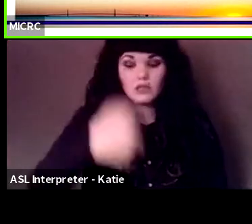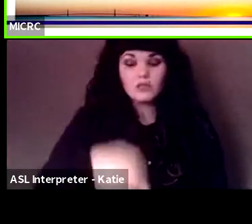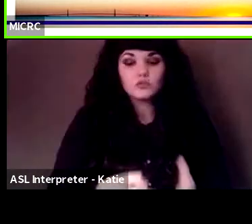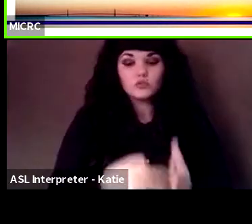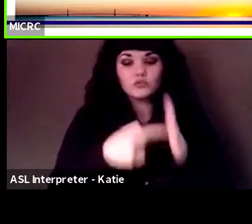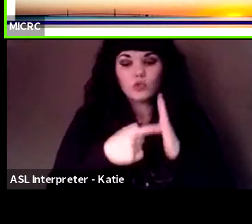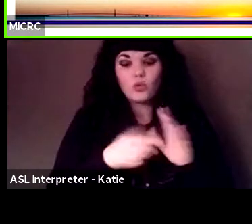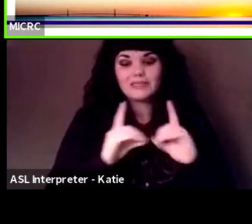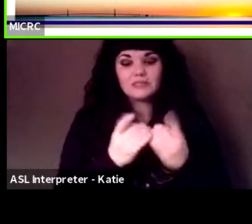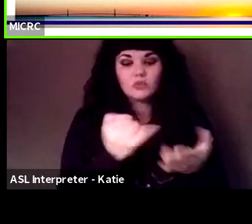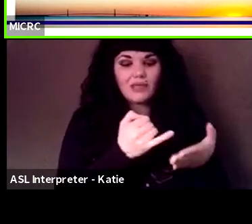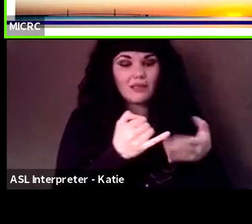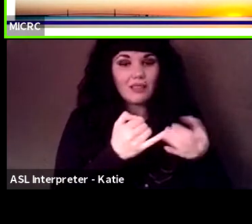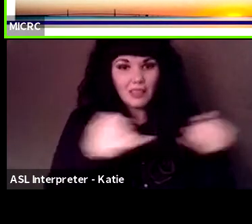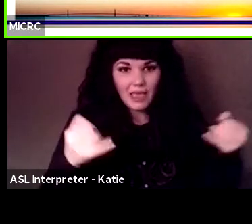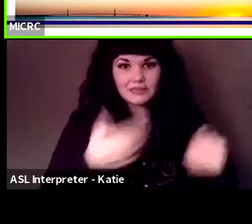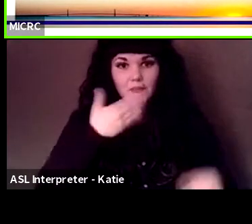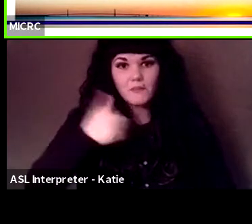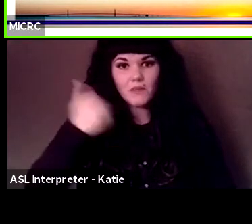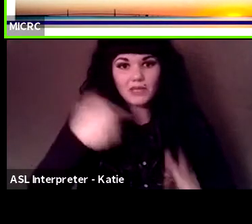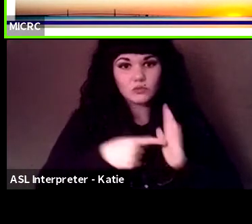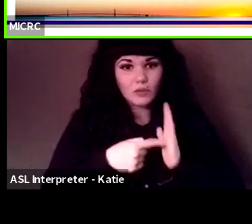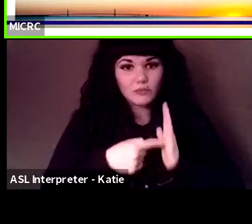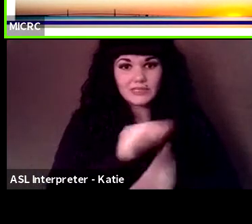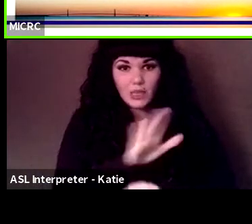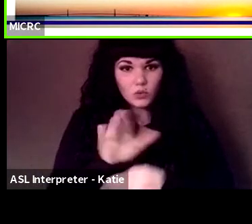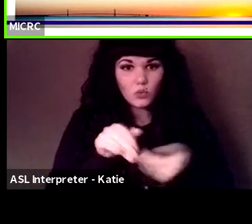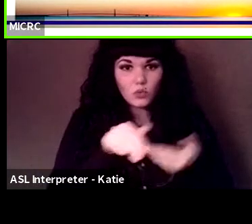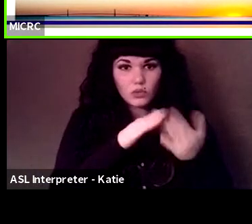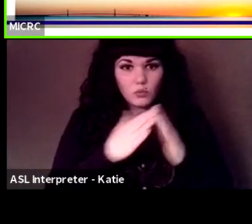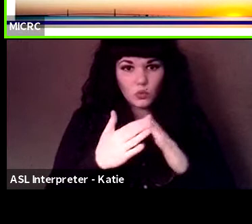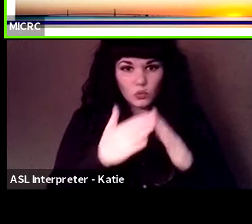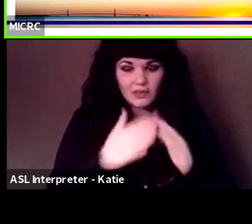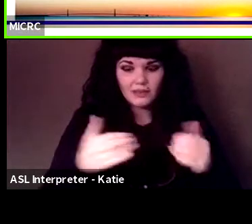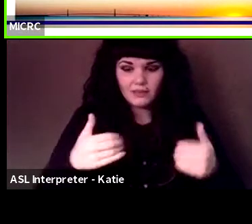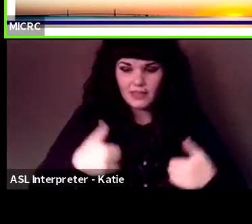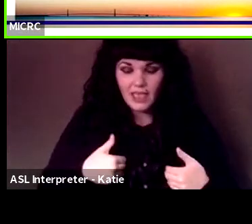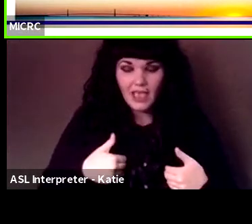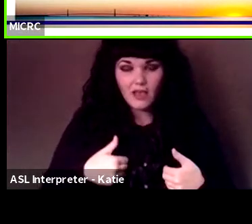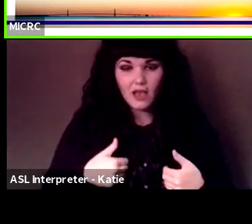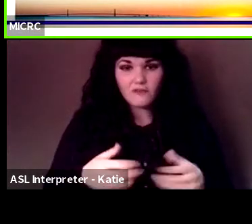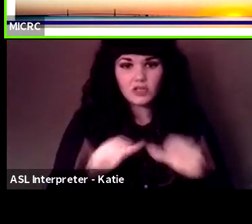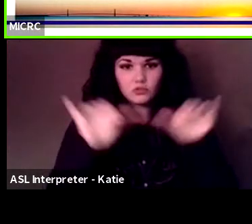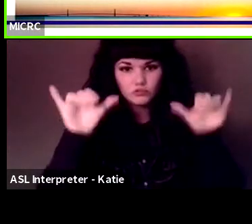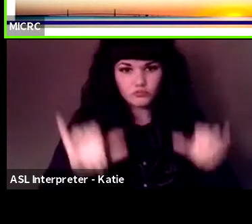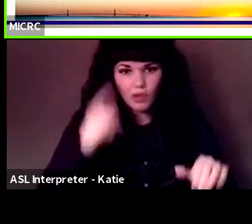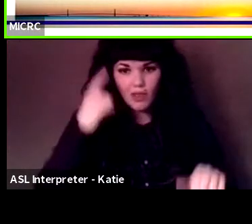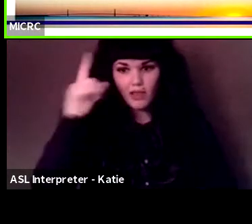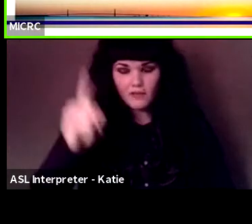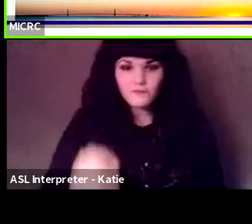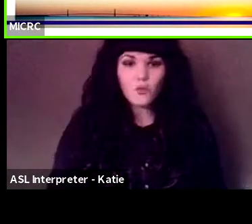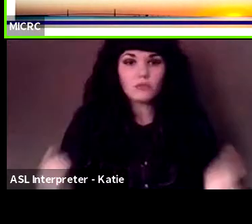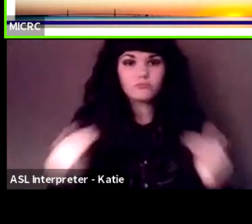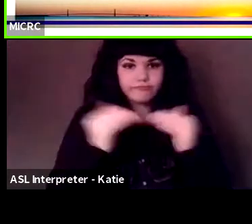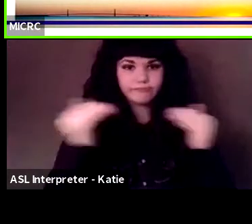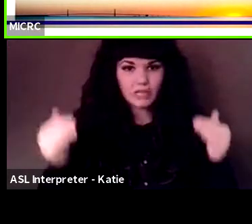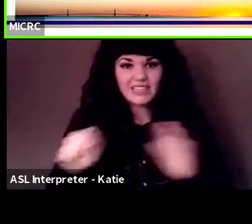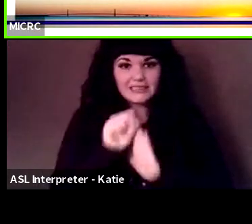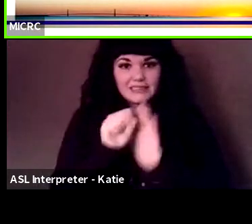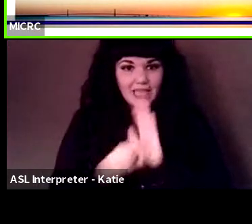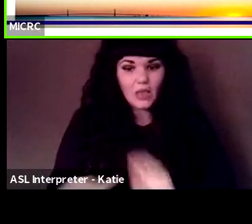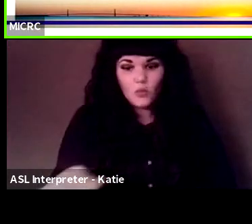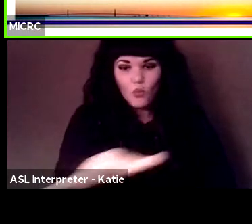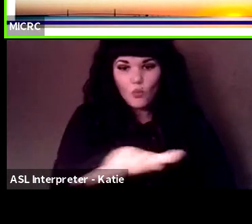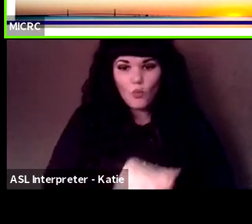community. There's a model for openness and transparency, an opportunity for statewide participation for the first